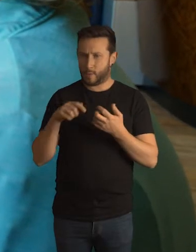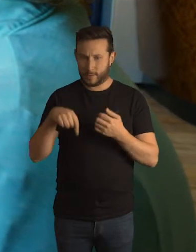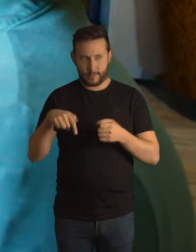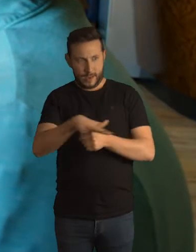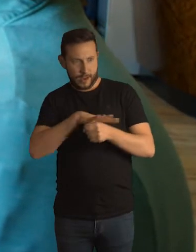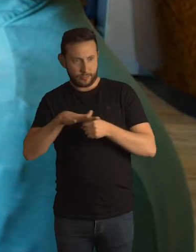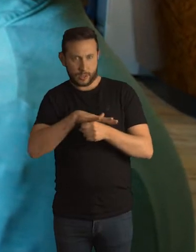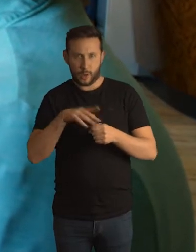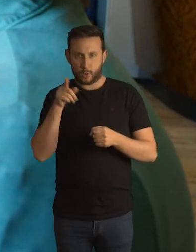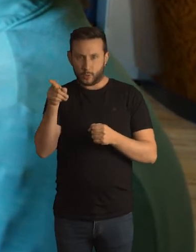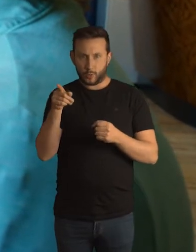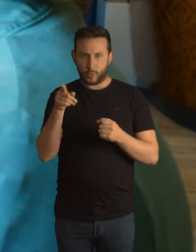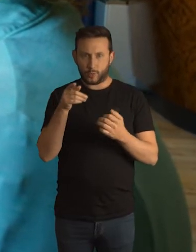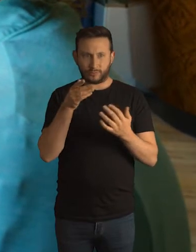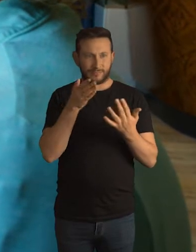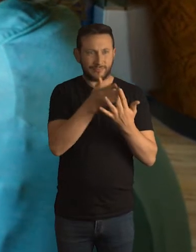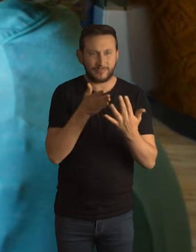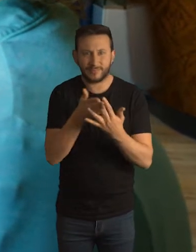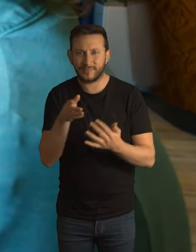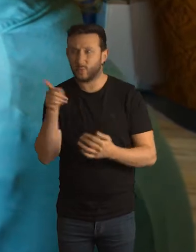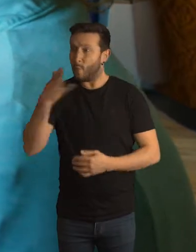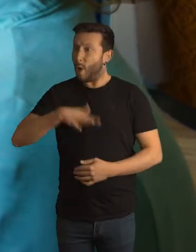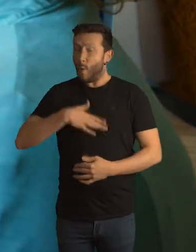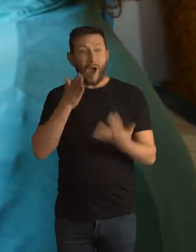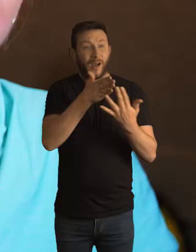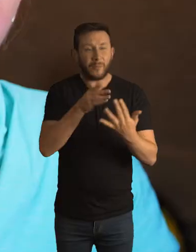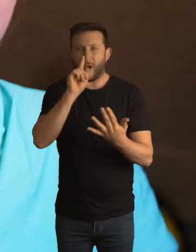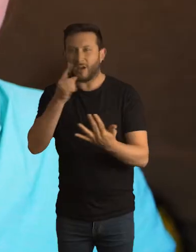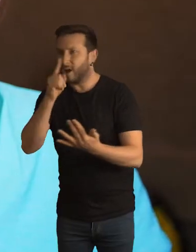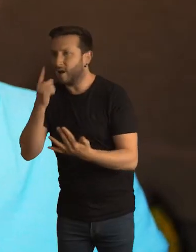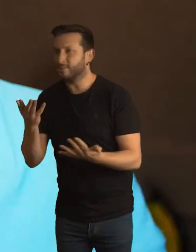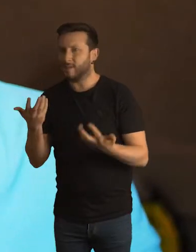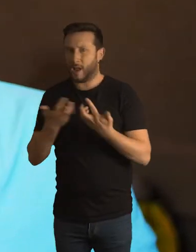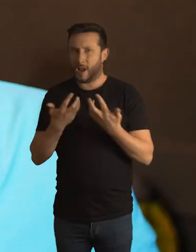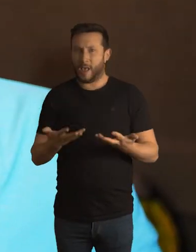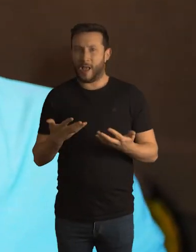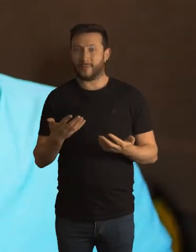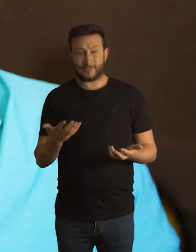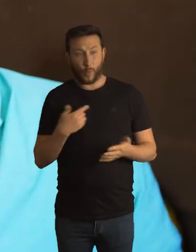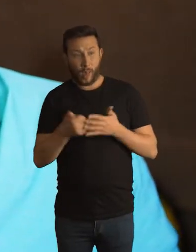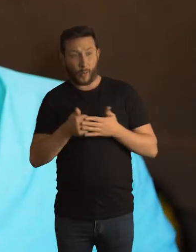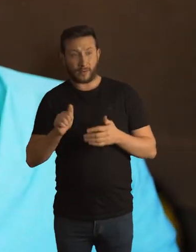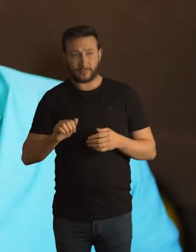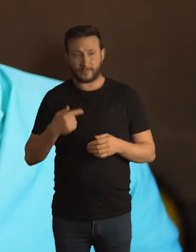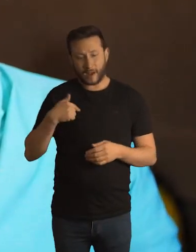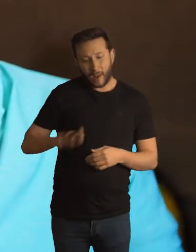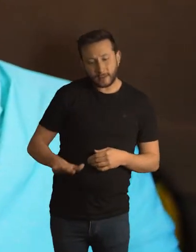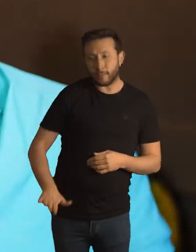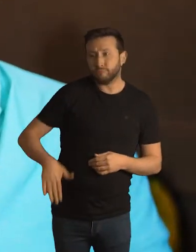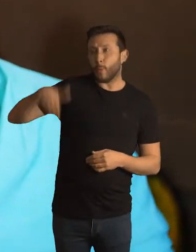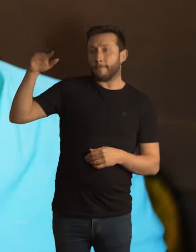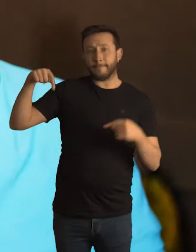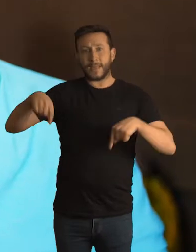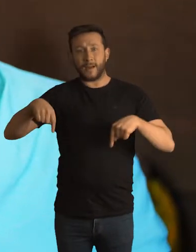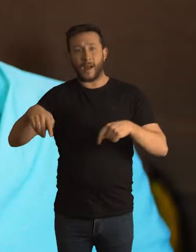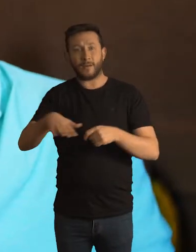finding like the local area? So you've said that you weren't able to get in here and you've always wanted to. No, I wasn't. So yeah, we've always lived around here. I've lived around here since I was very small.